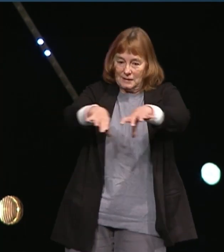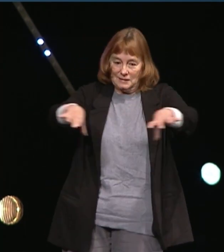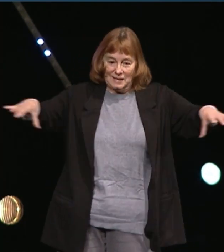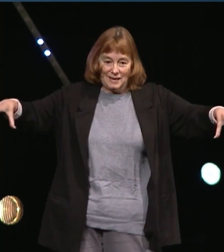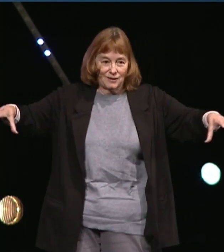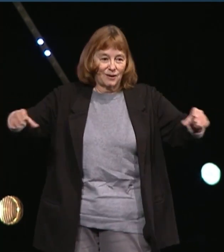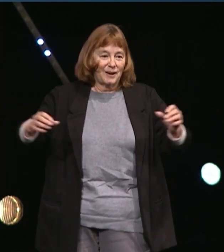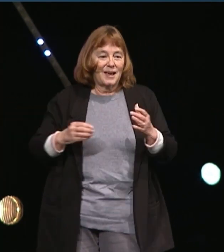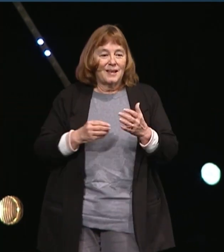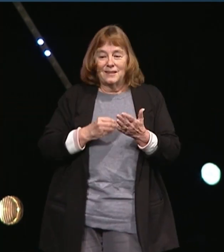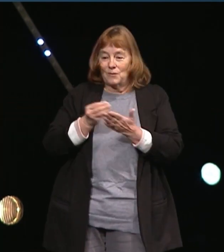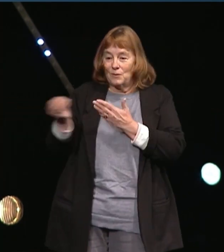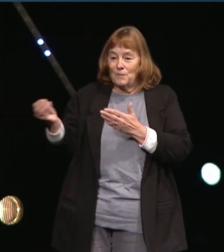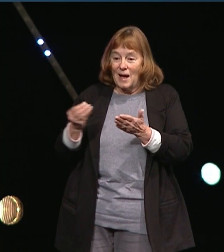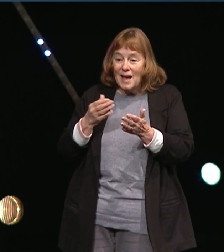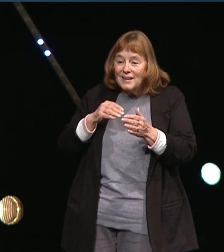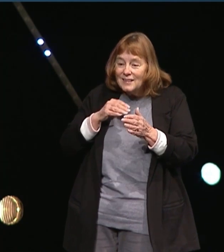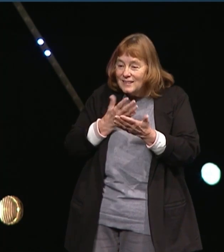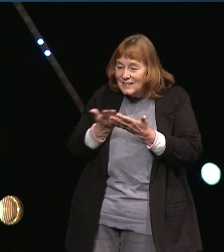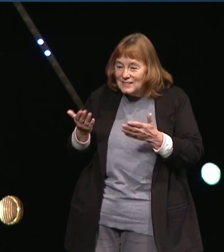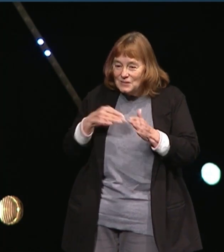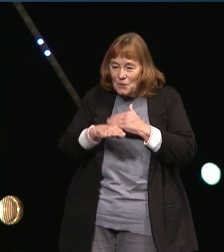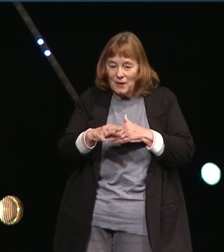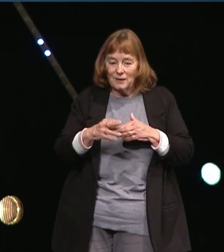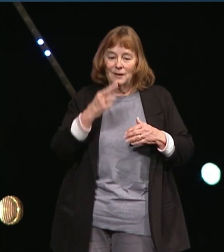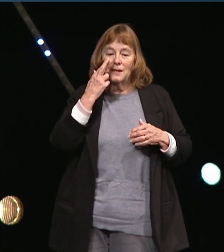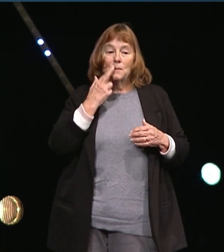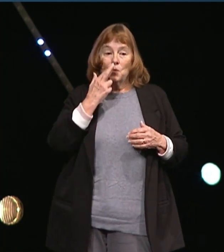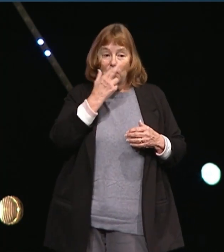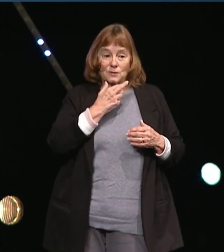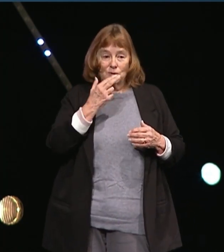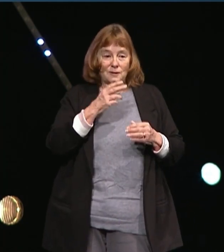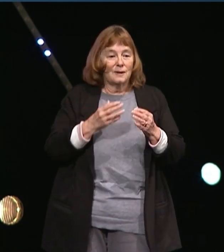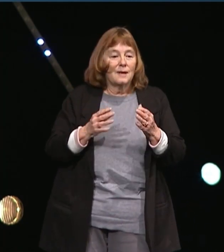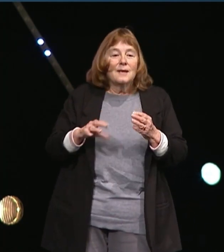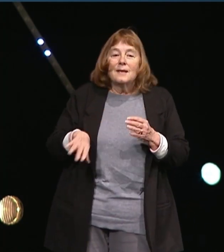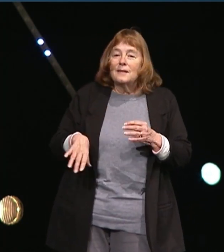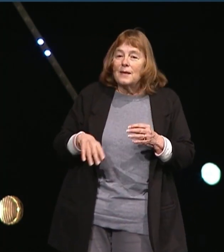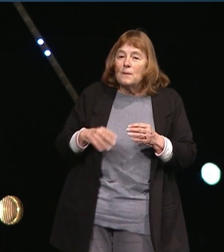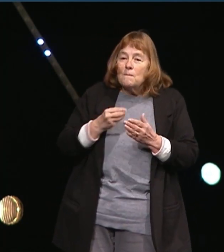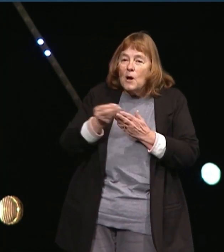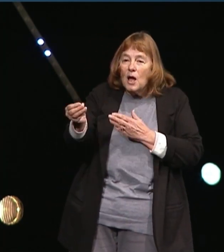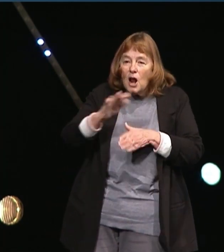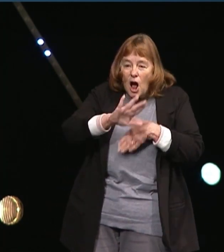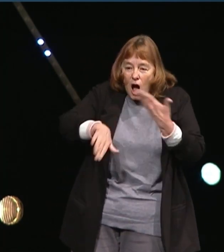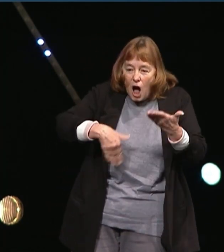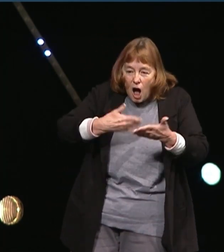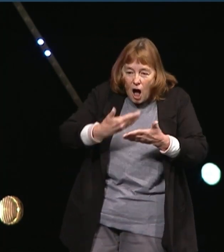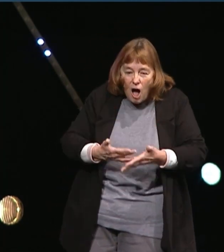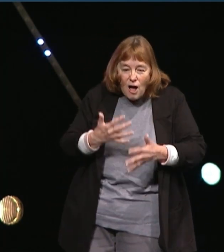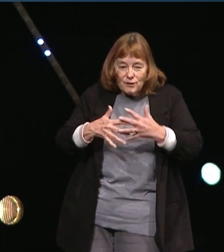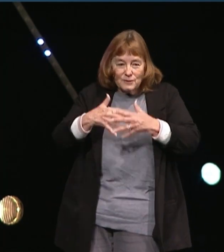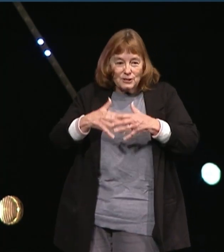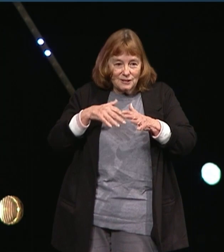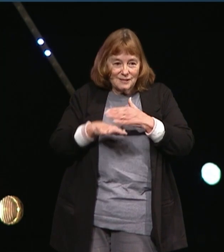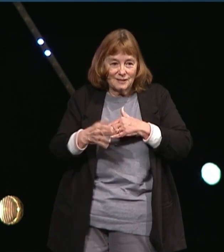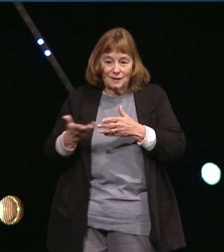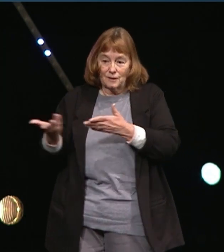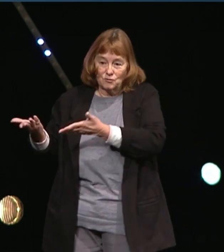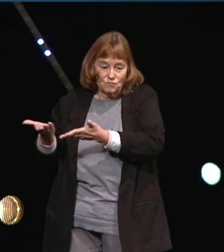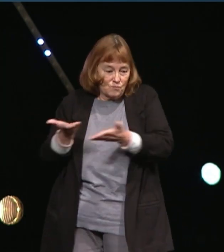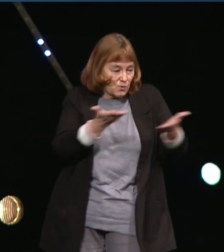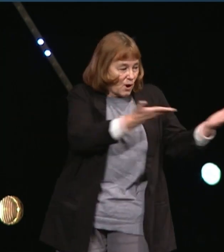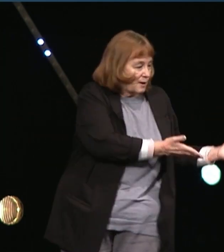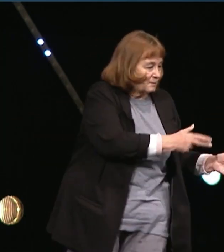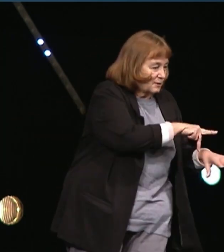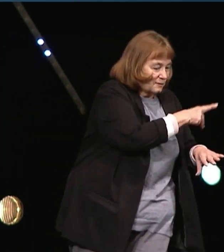Dennis bought a donut shop. He had the whole Billings family involved in disassembling and packing for shipping.